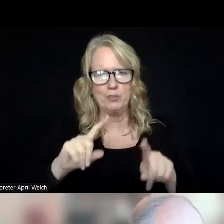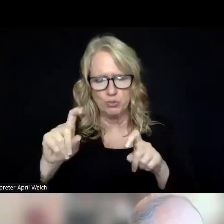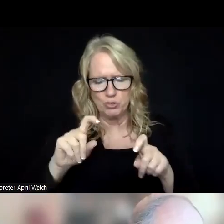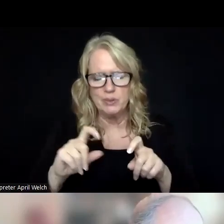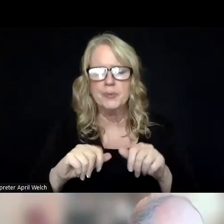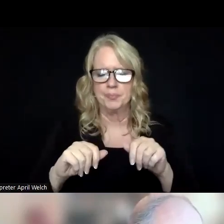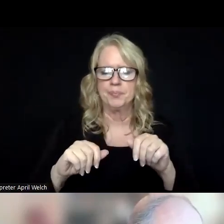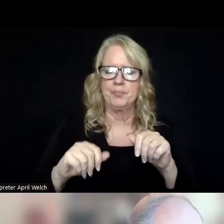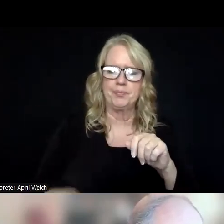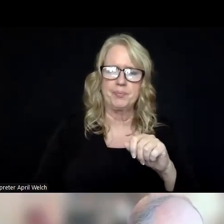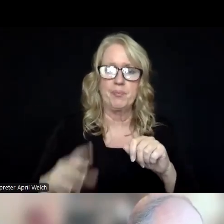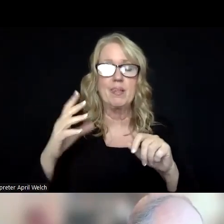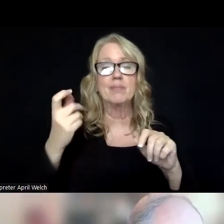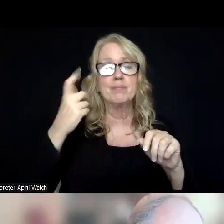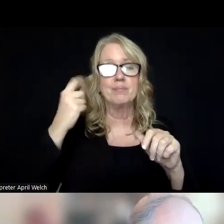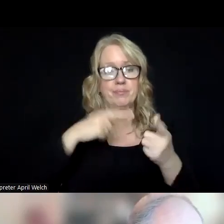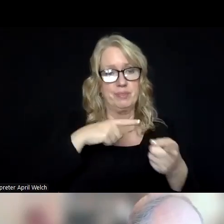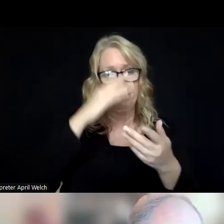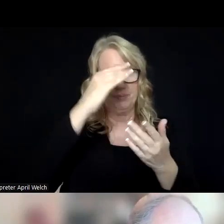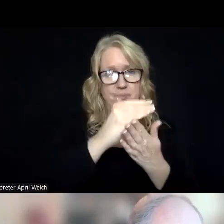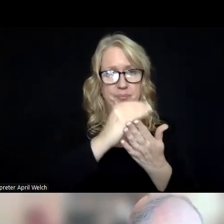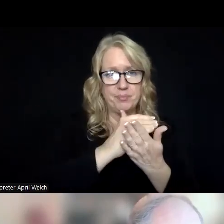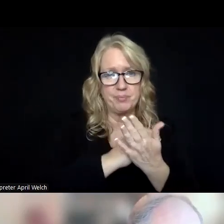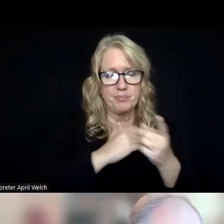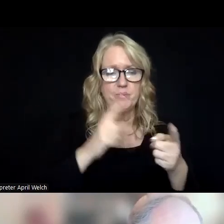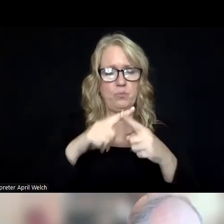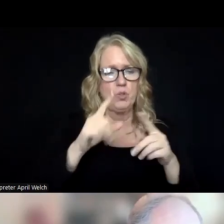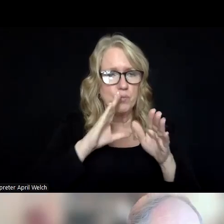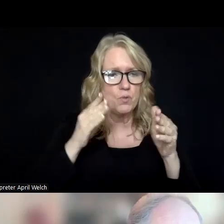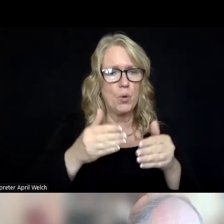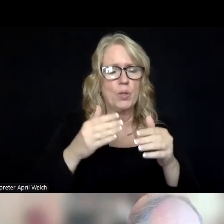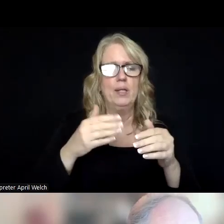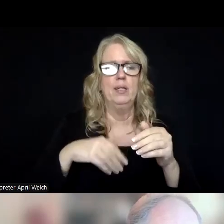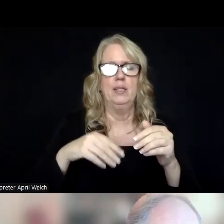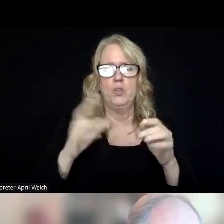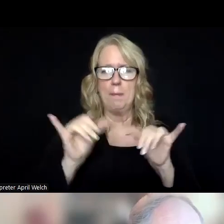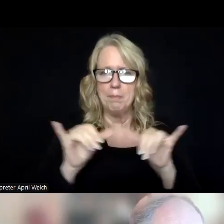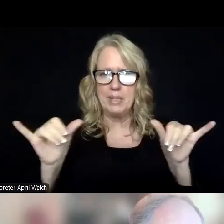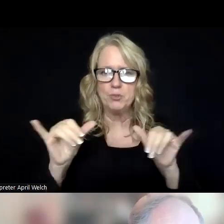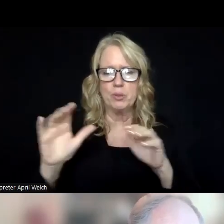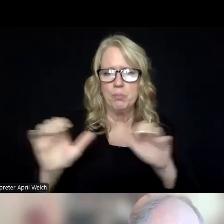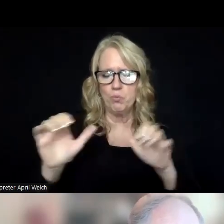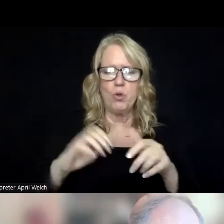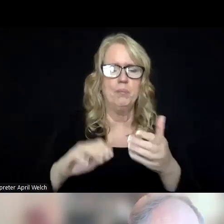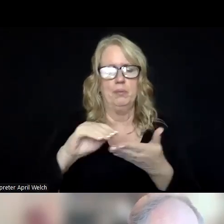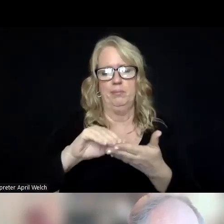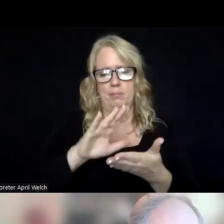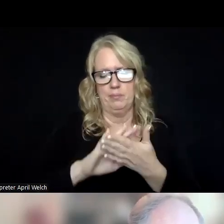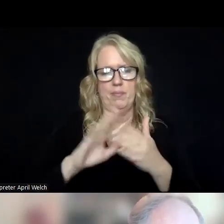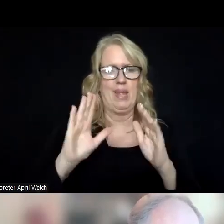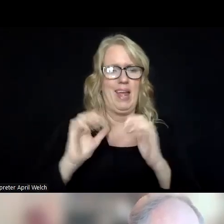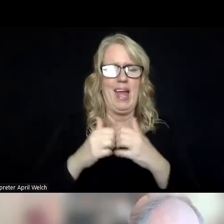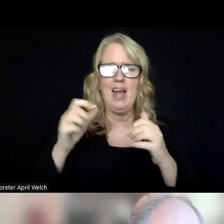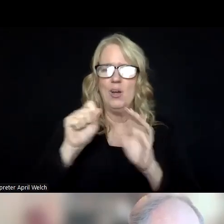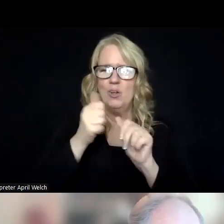And so this sort of lists some of the focus areas. We do a whole lot on performance measurement, documenting just sort of how states are